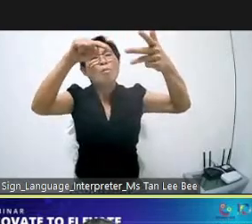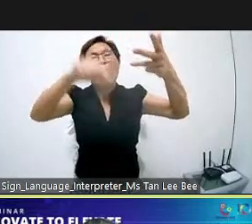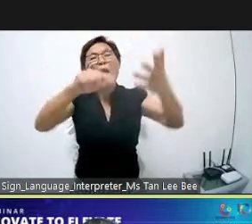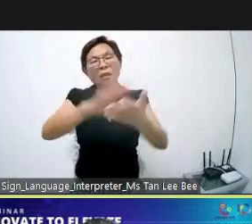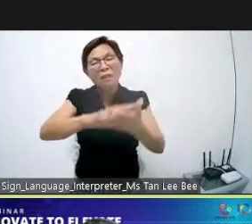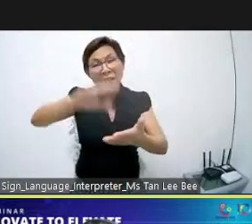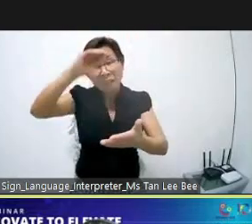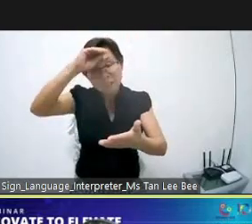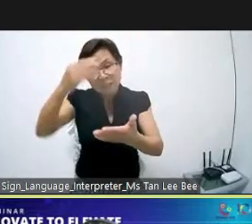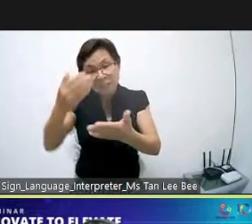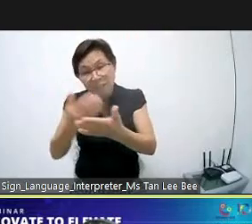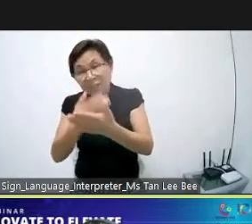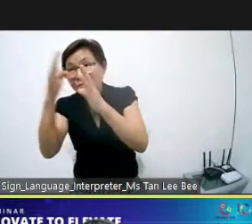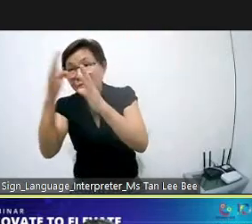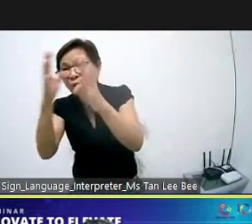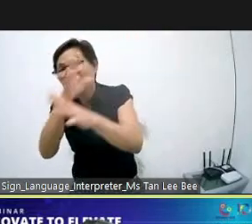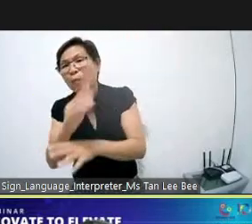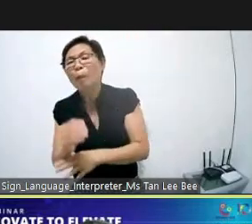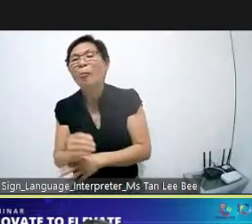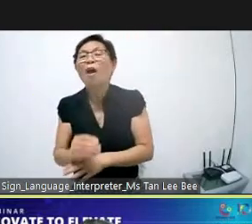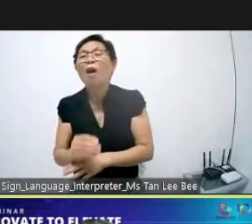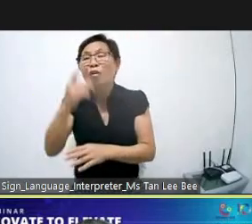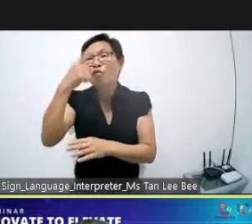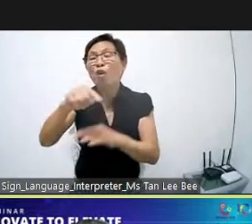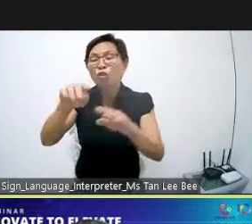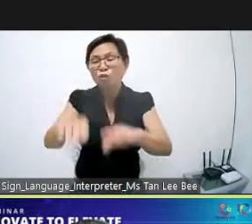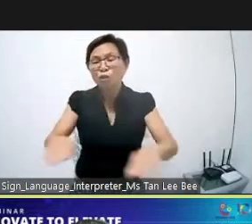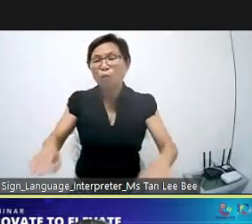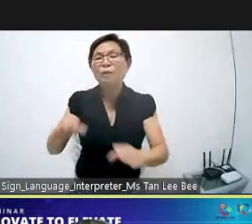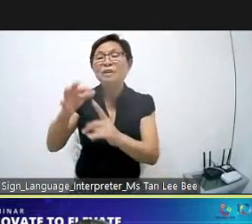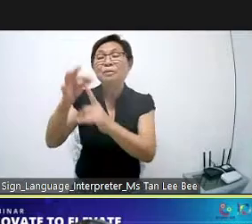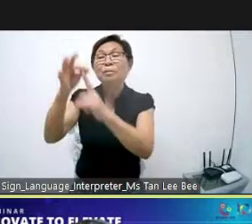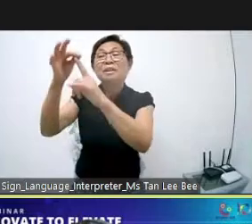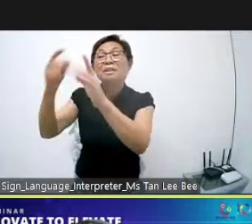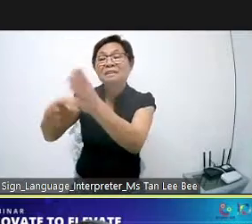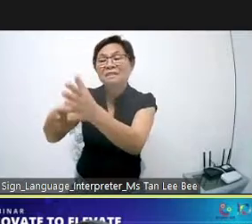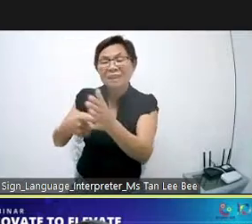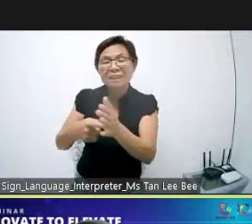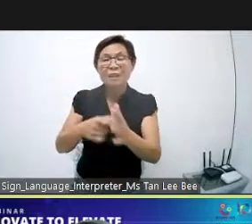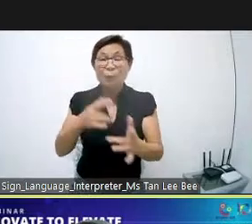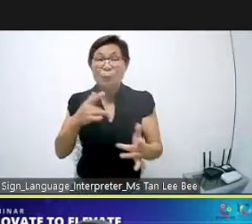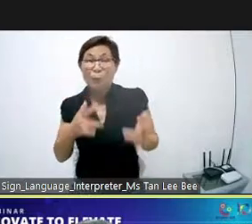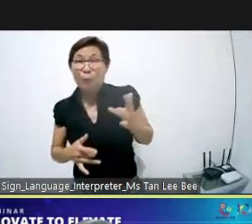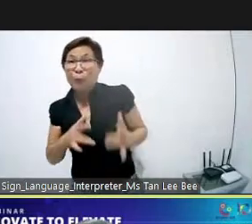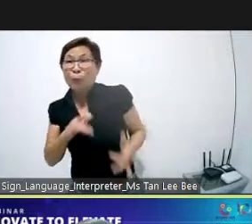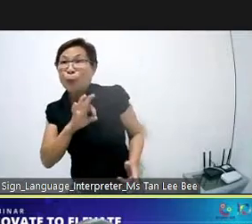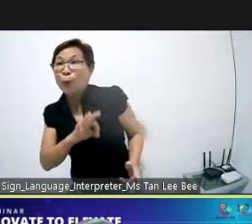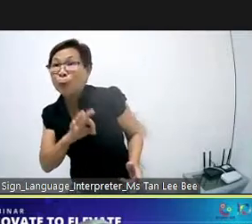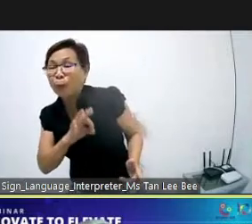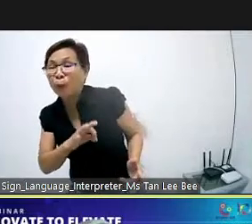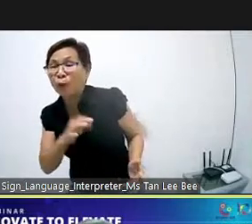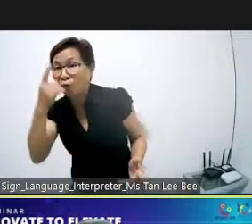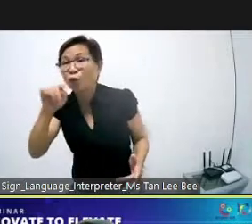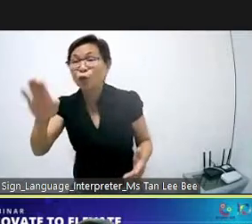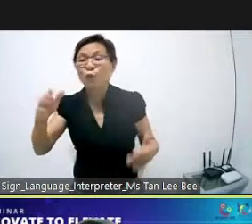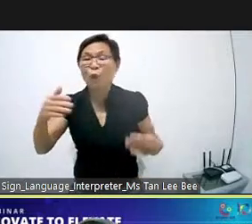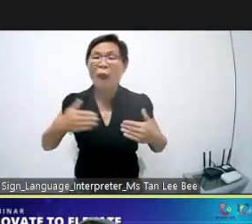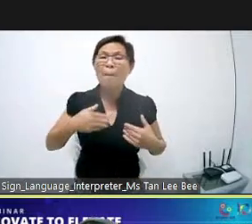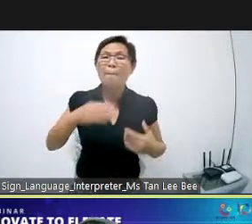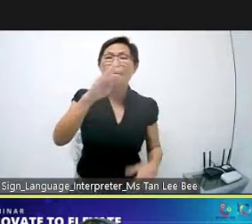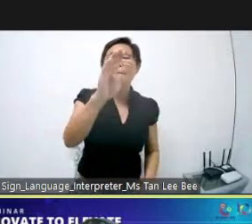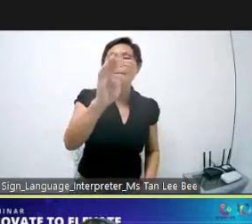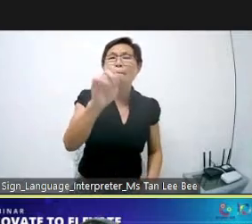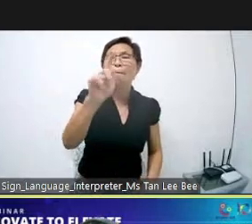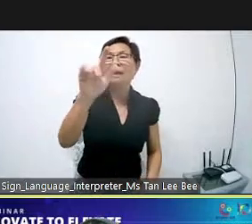for children with special needs. With that, we are absolutely excited and thrilled to have you, Miss Betia. Without further